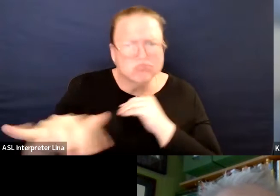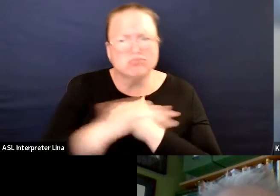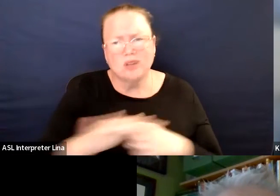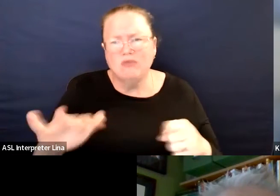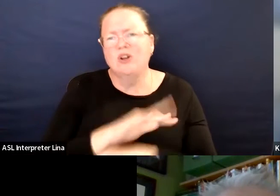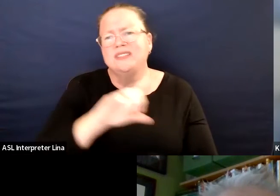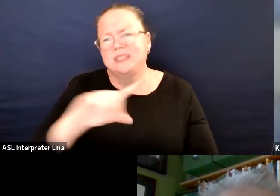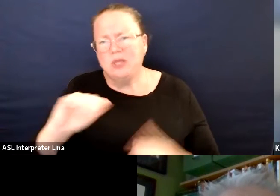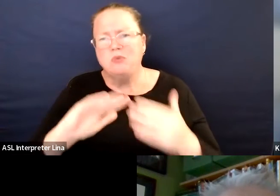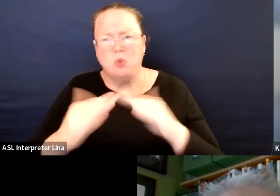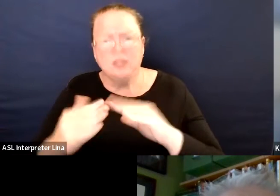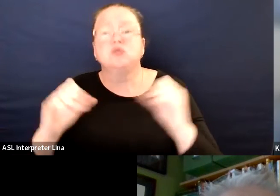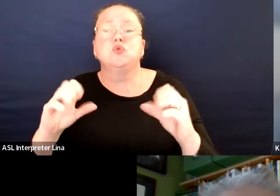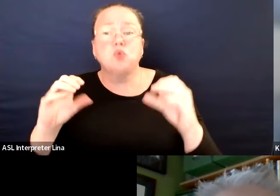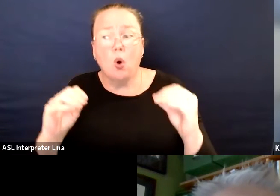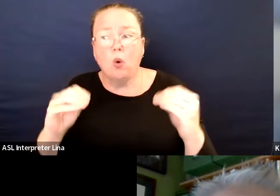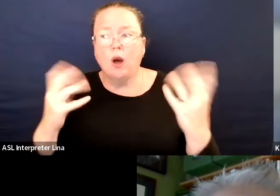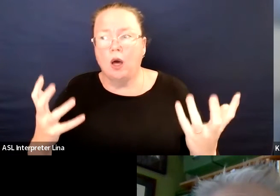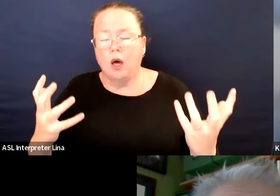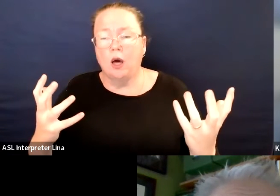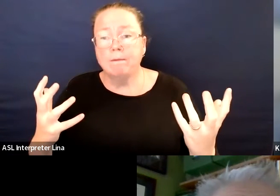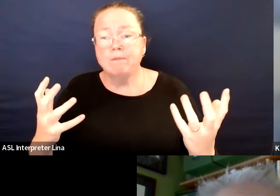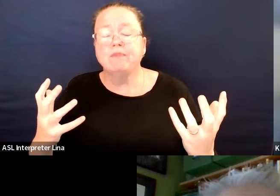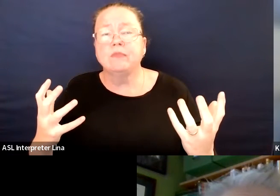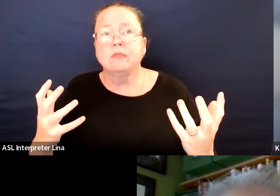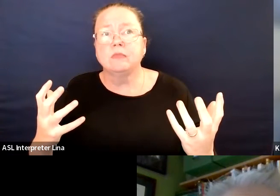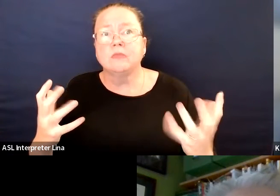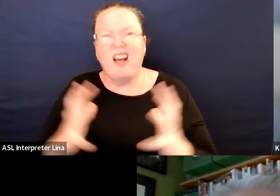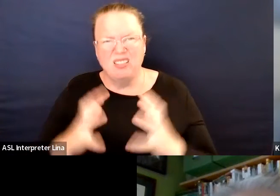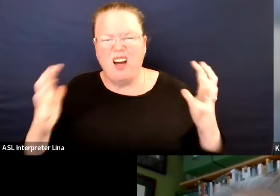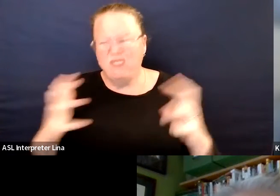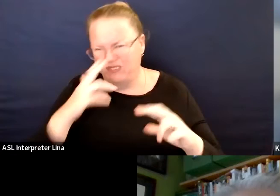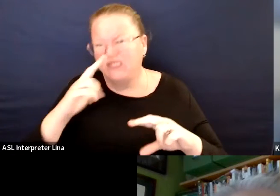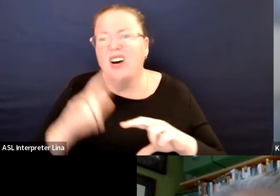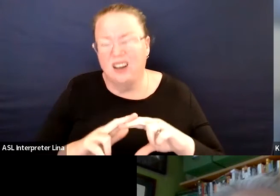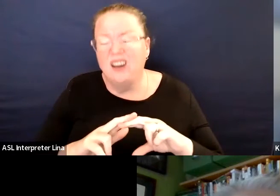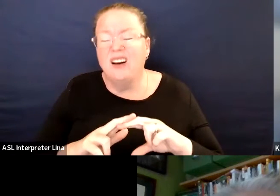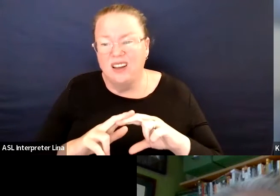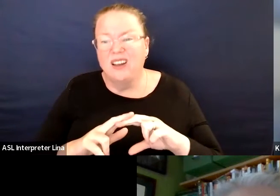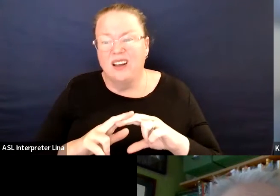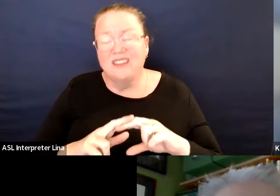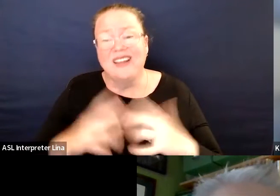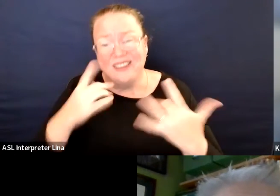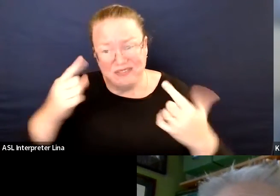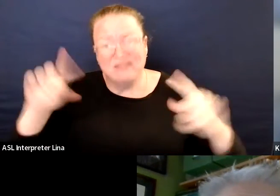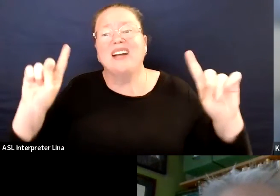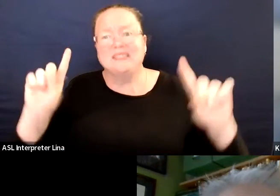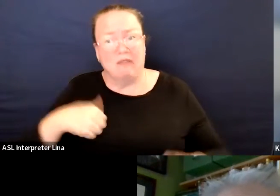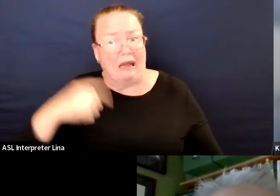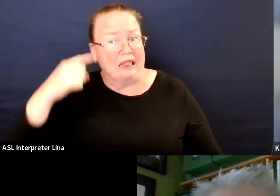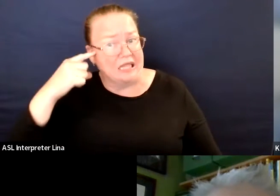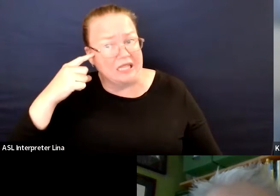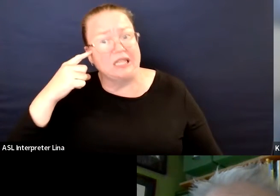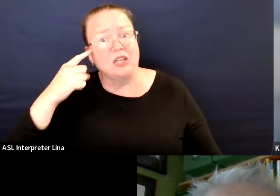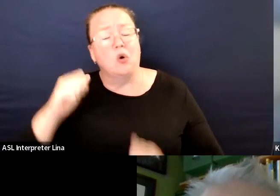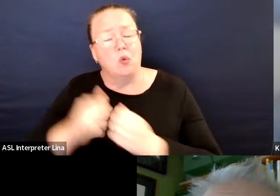community. So we've had a lot of fun and been very effective, I think, on